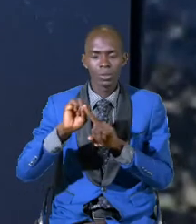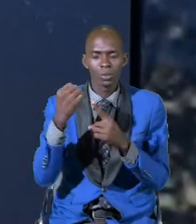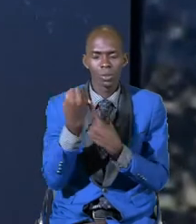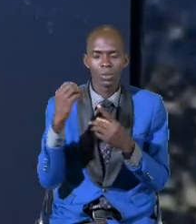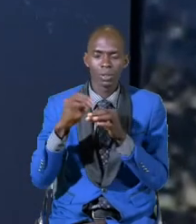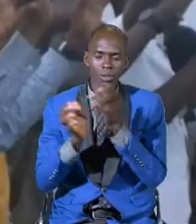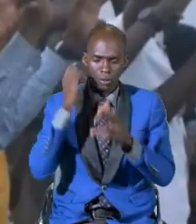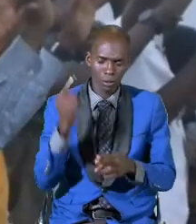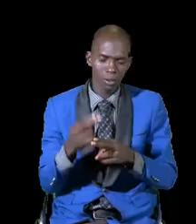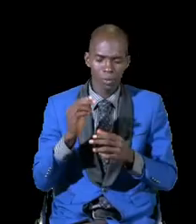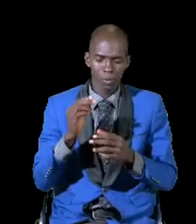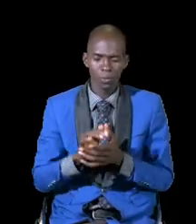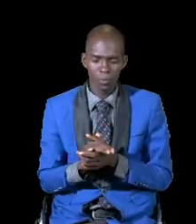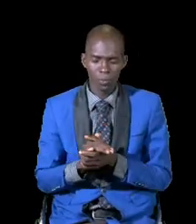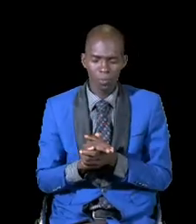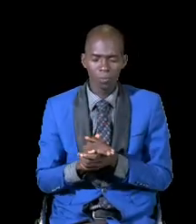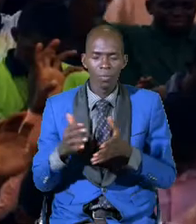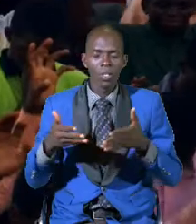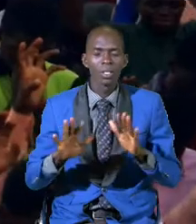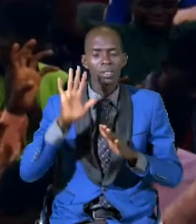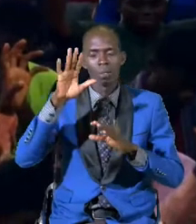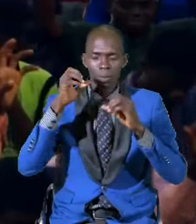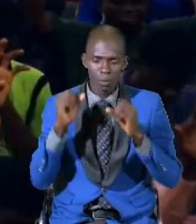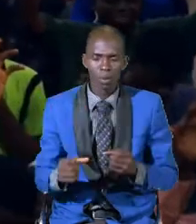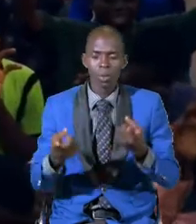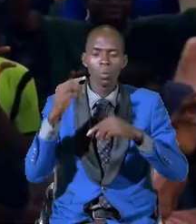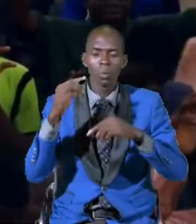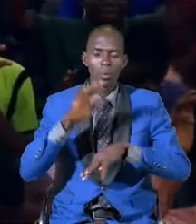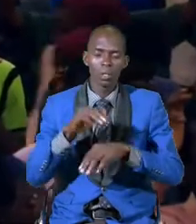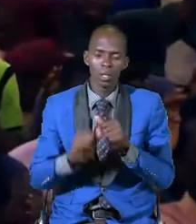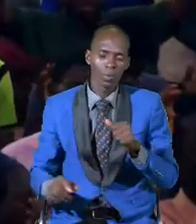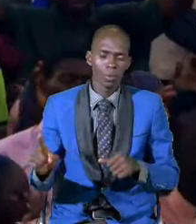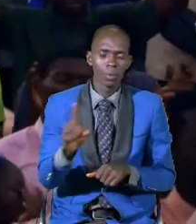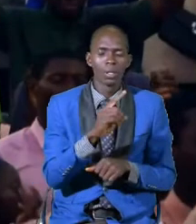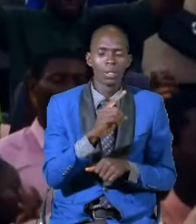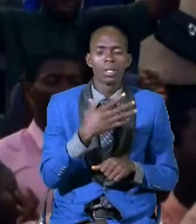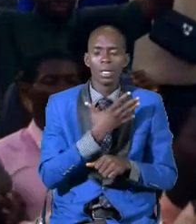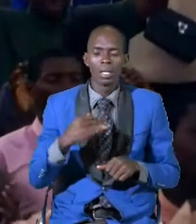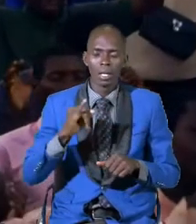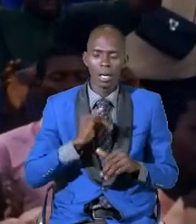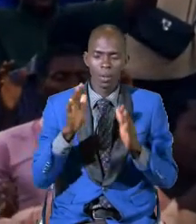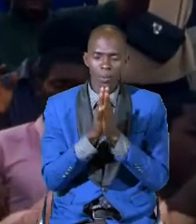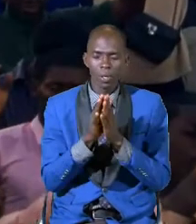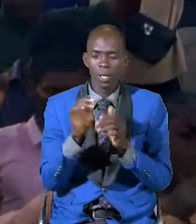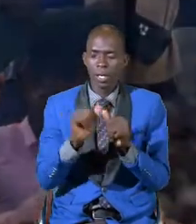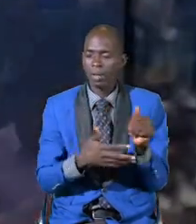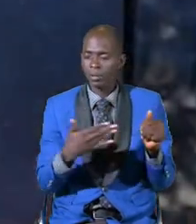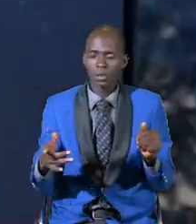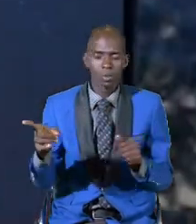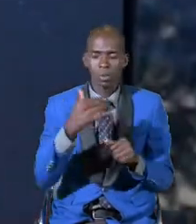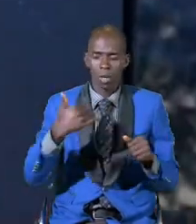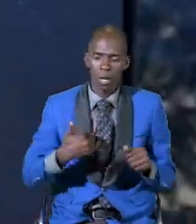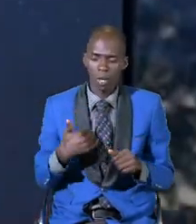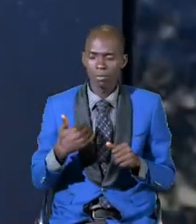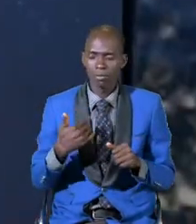name. Let your power come upon everyone. And I pray everything you have ordained, everything you